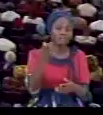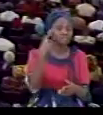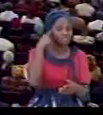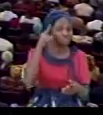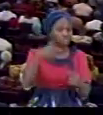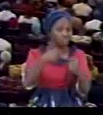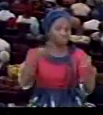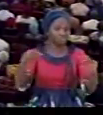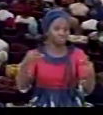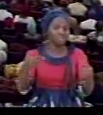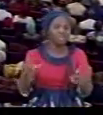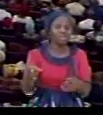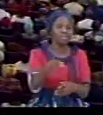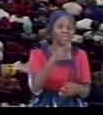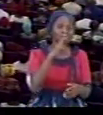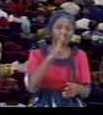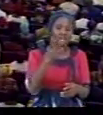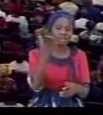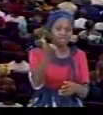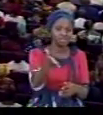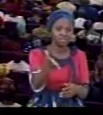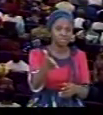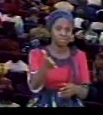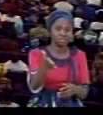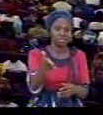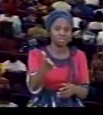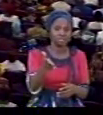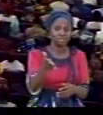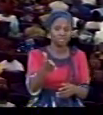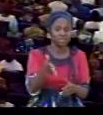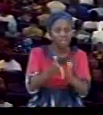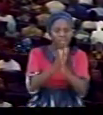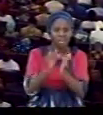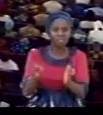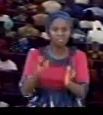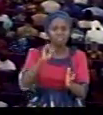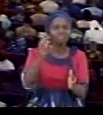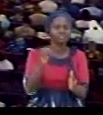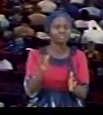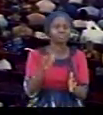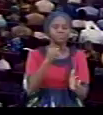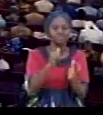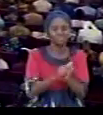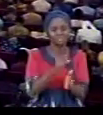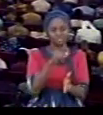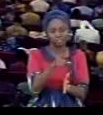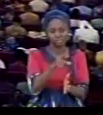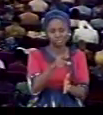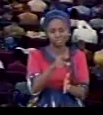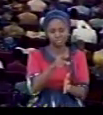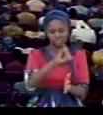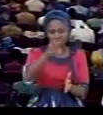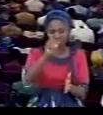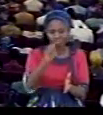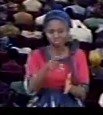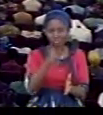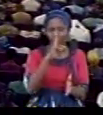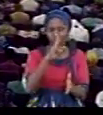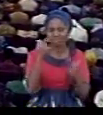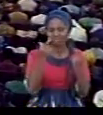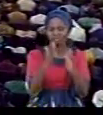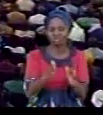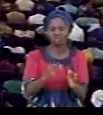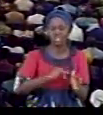there for, I think, Job, you're a sinner. I think, Job, you're not